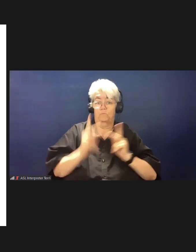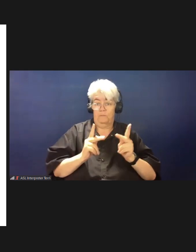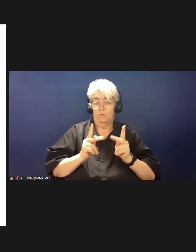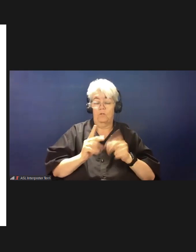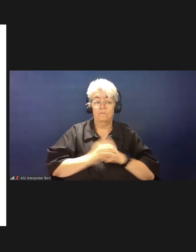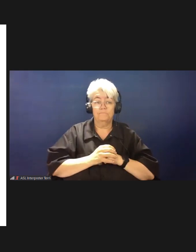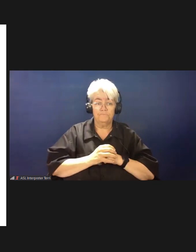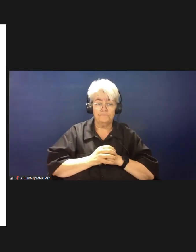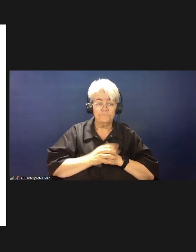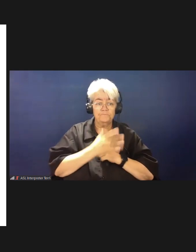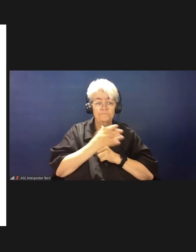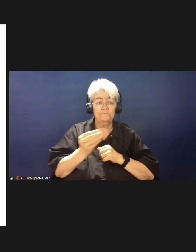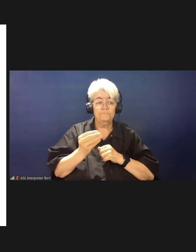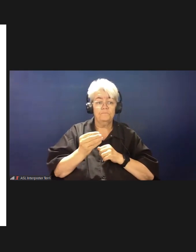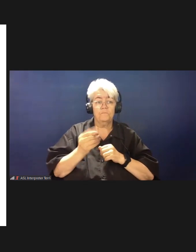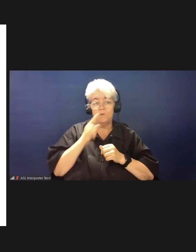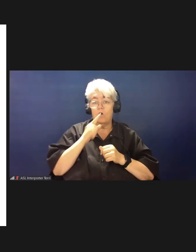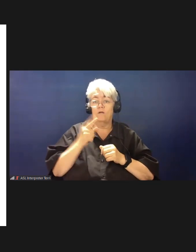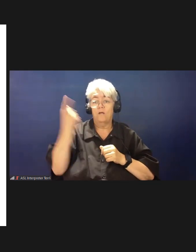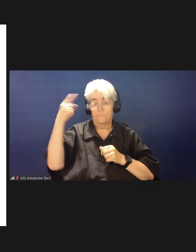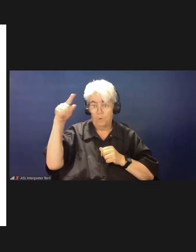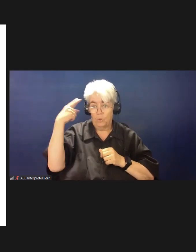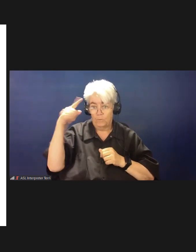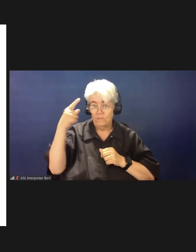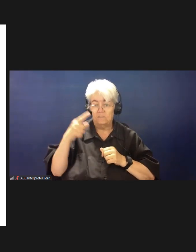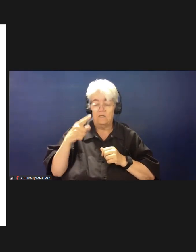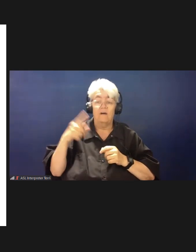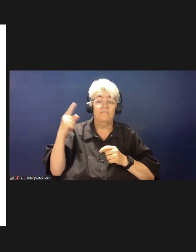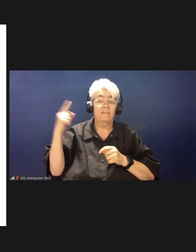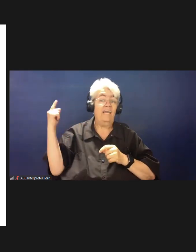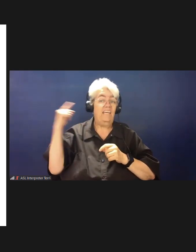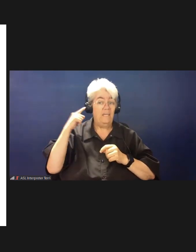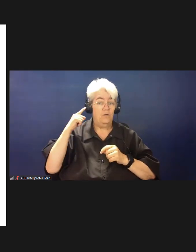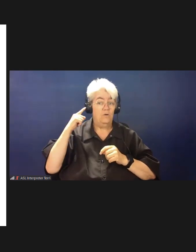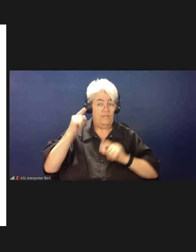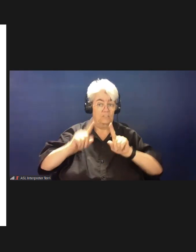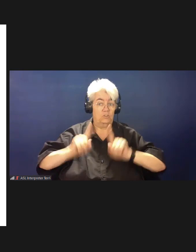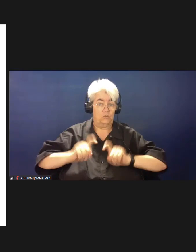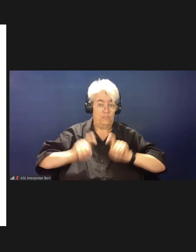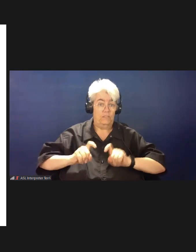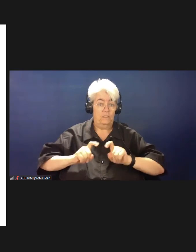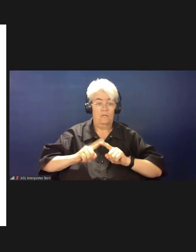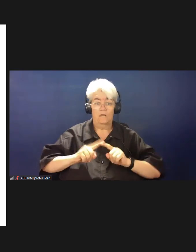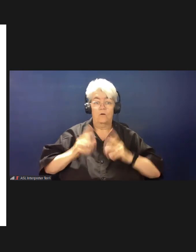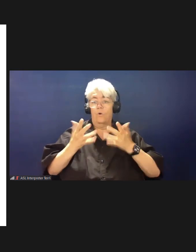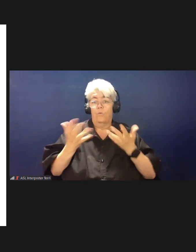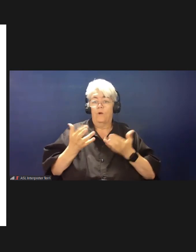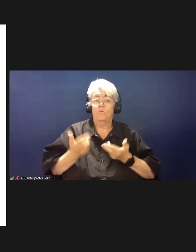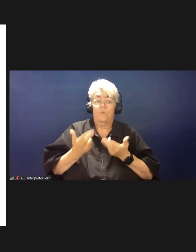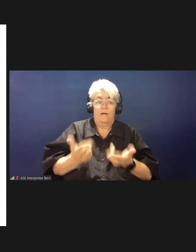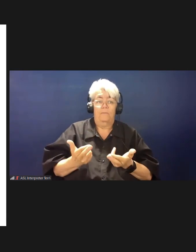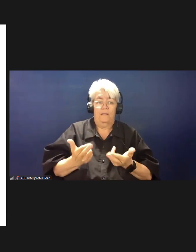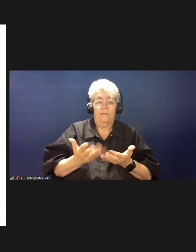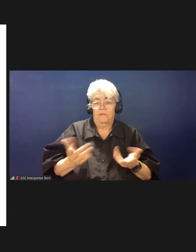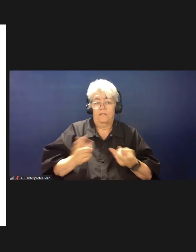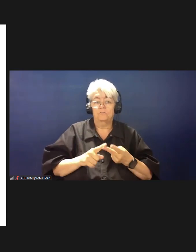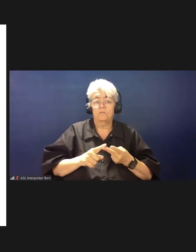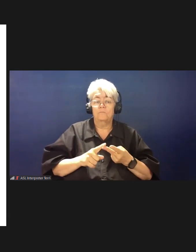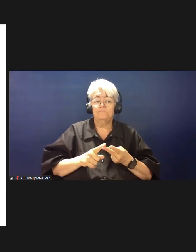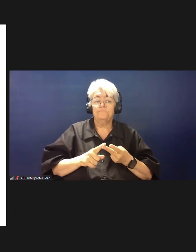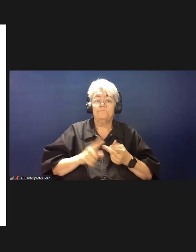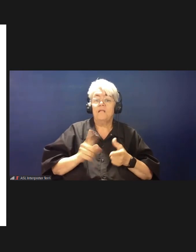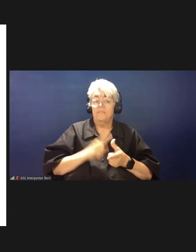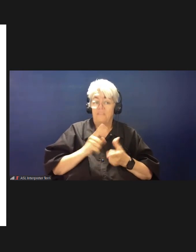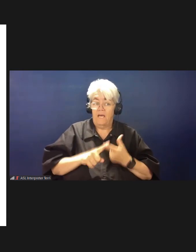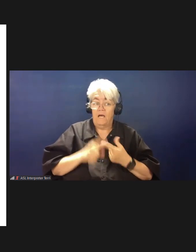hearing screening on the purpose of hearing screening and what the recommended methods are. We're then going